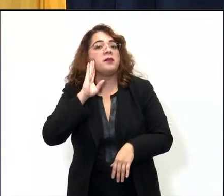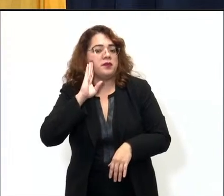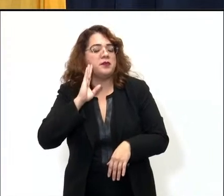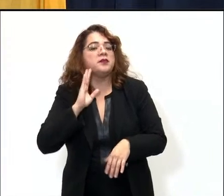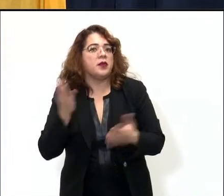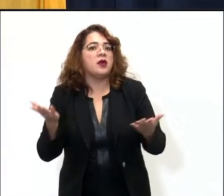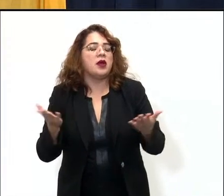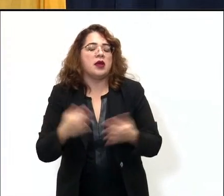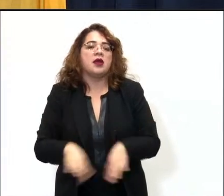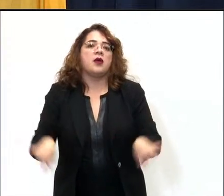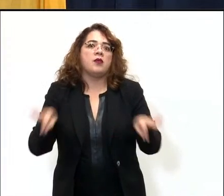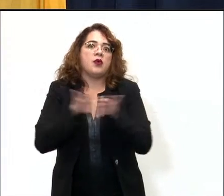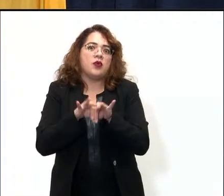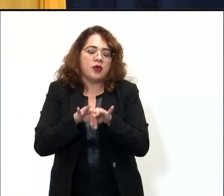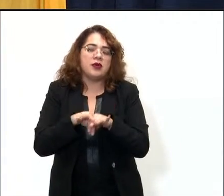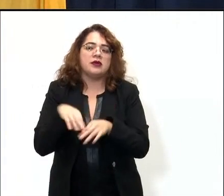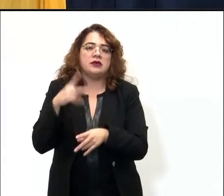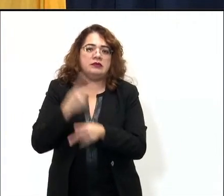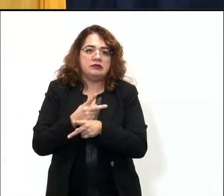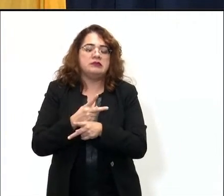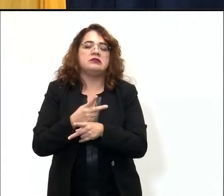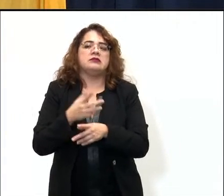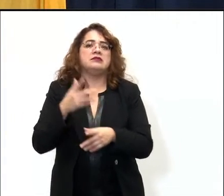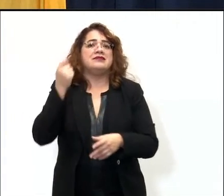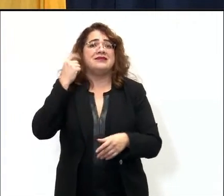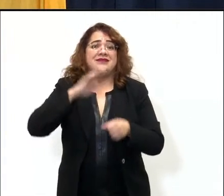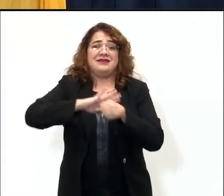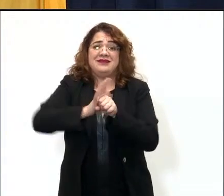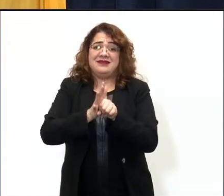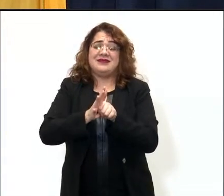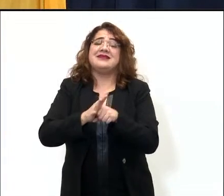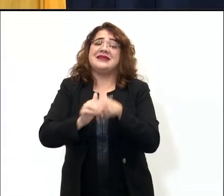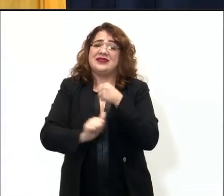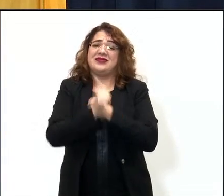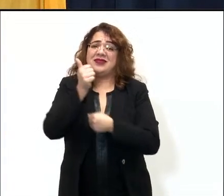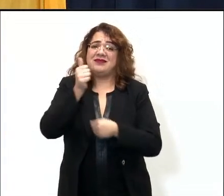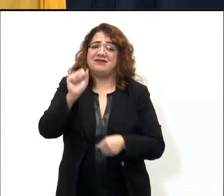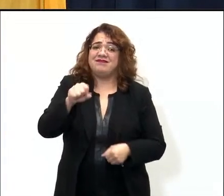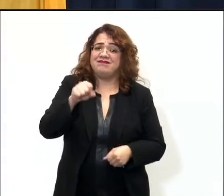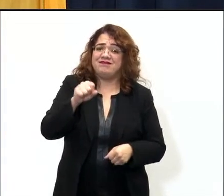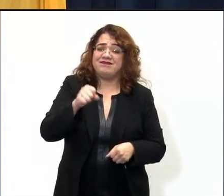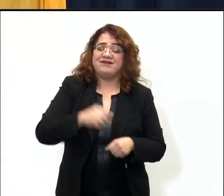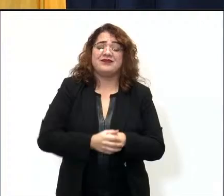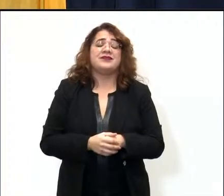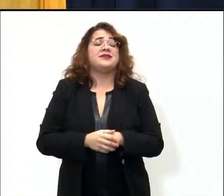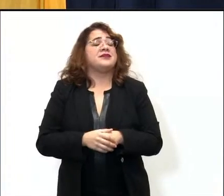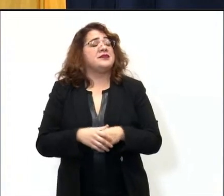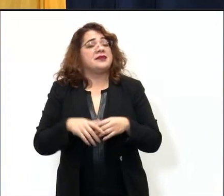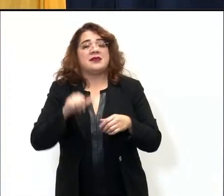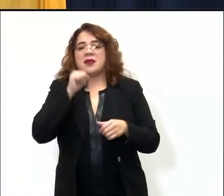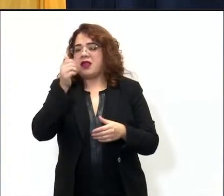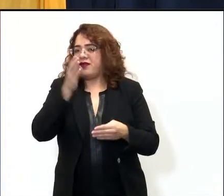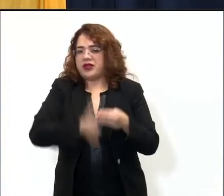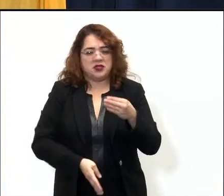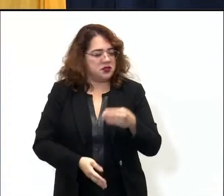remains a serious threat. And as I turn this over to Kelly, I just want to note that we are